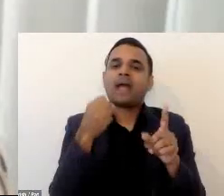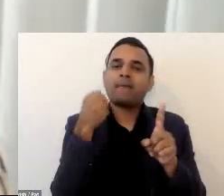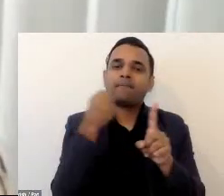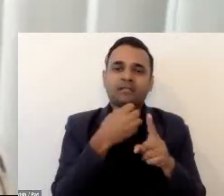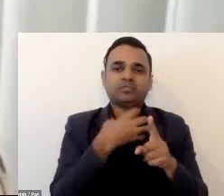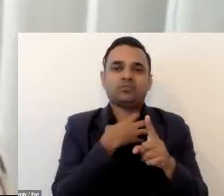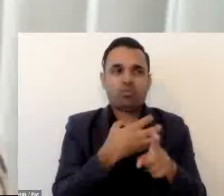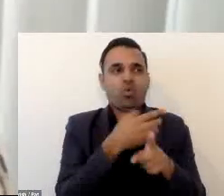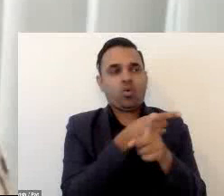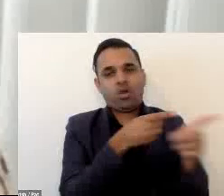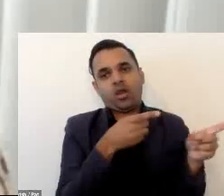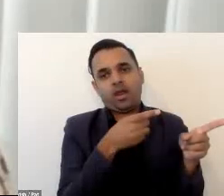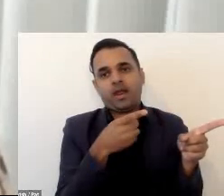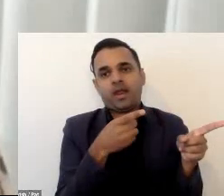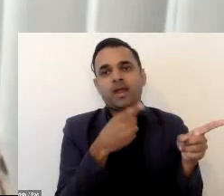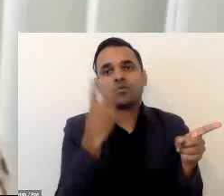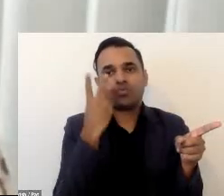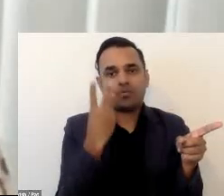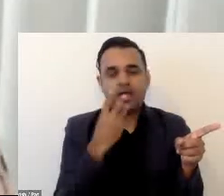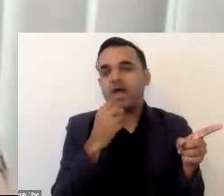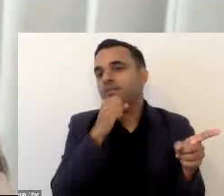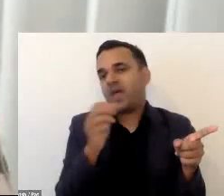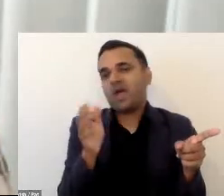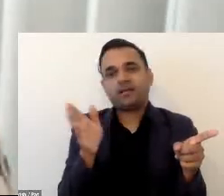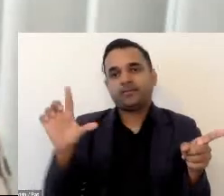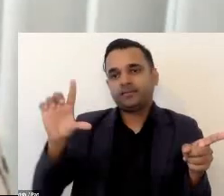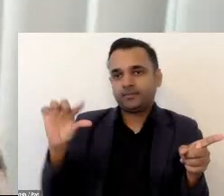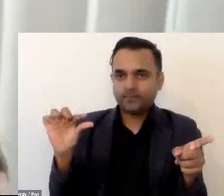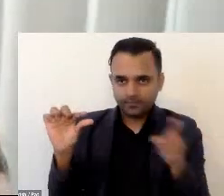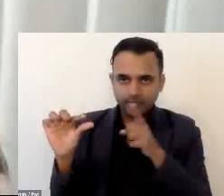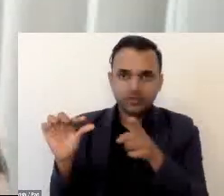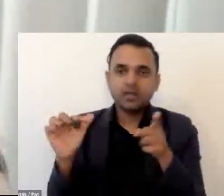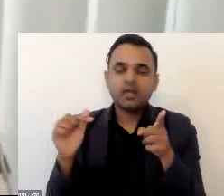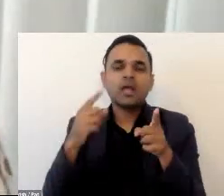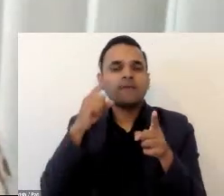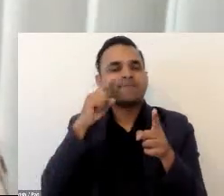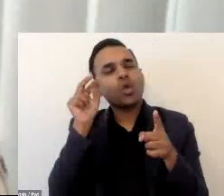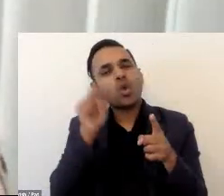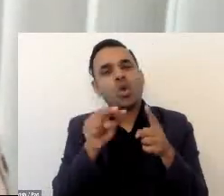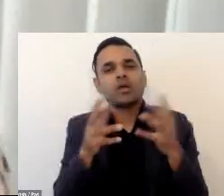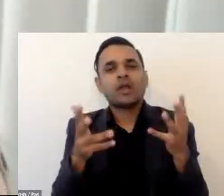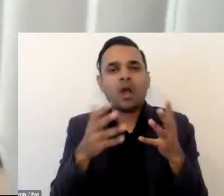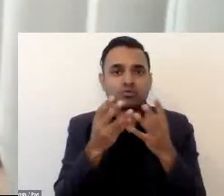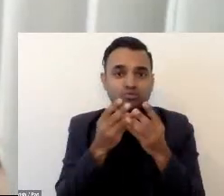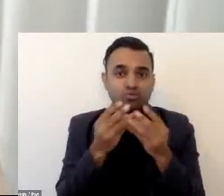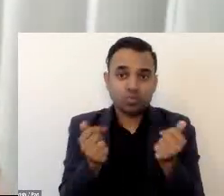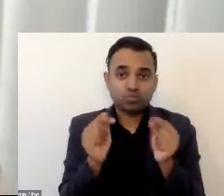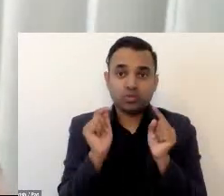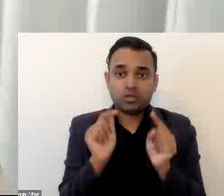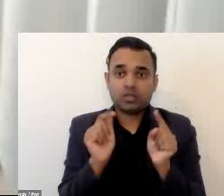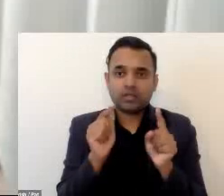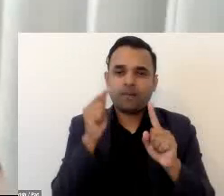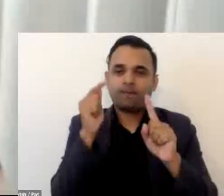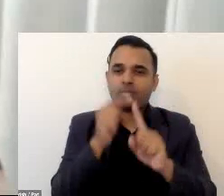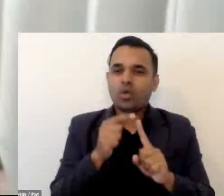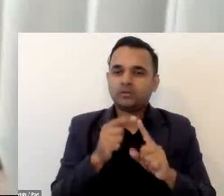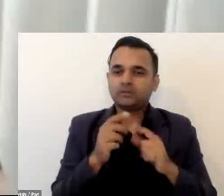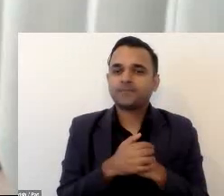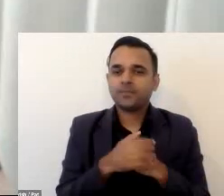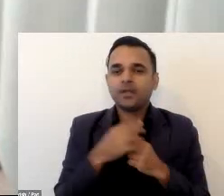to understand these ways that the machine learning, this AI, or the, you know, new technologies overall